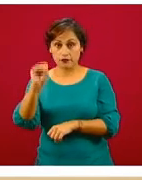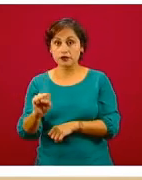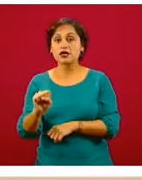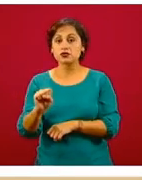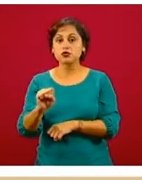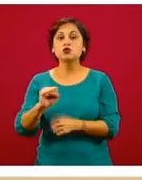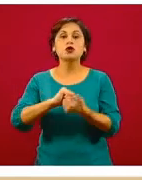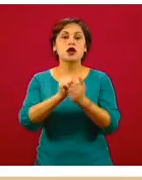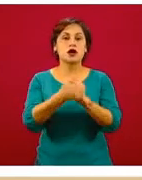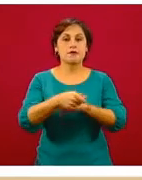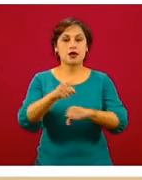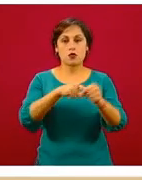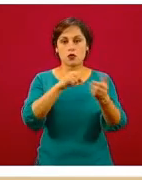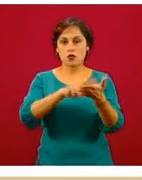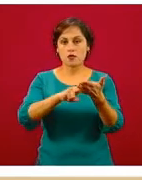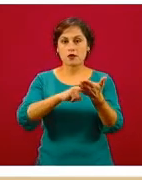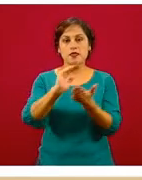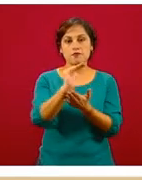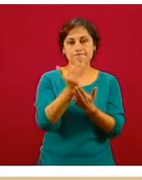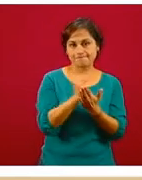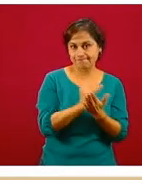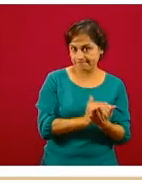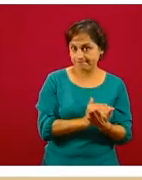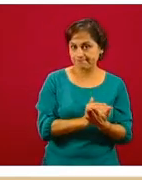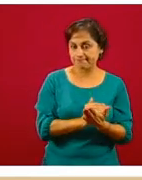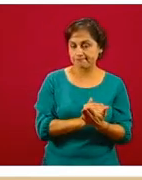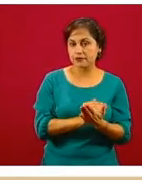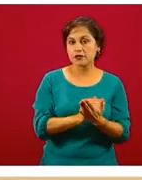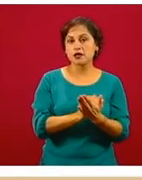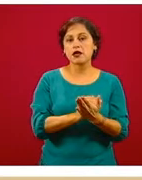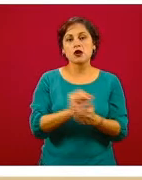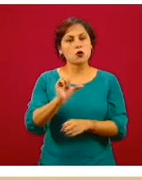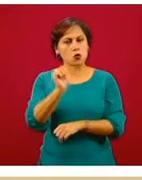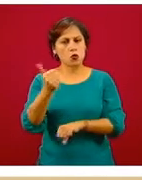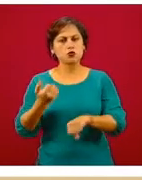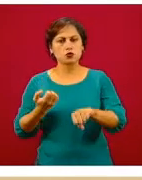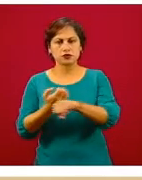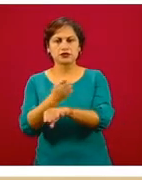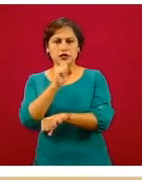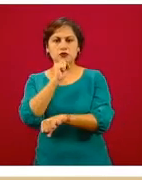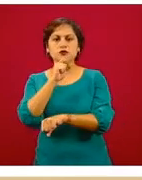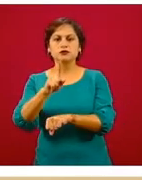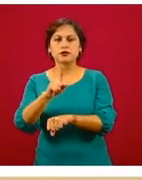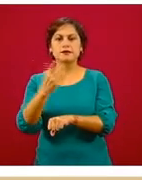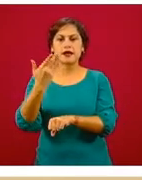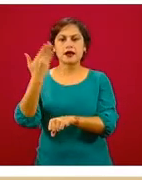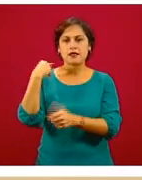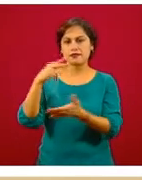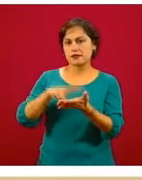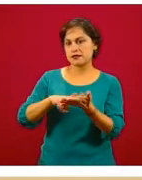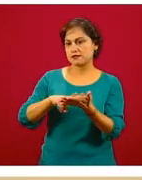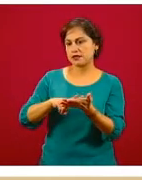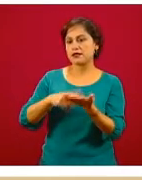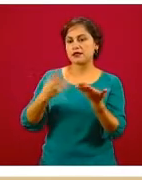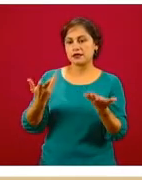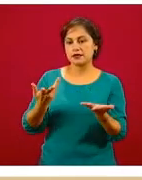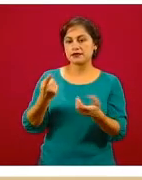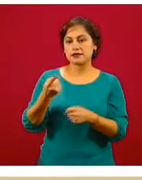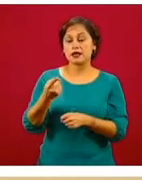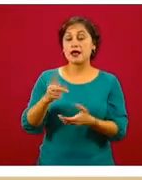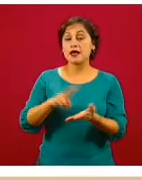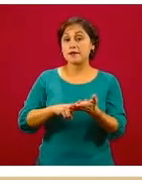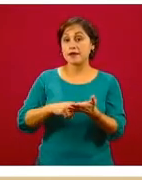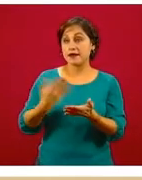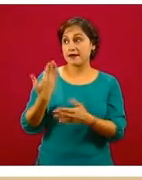like Baja California soon, which has now turned green, and some other states as well that were